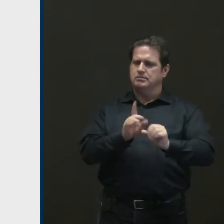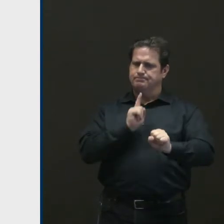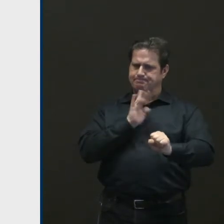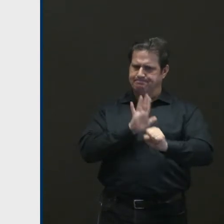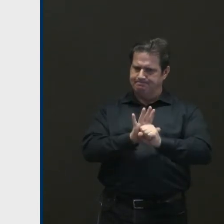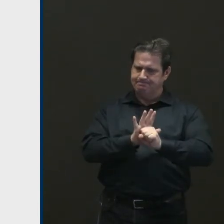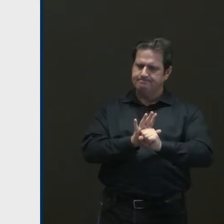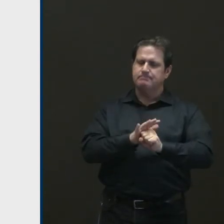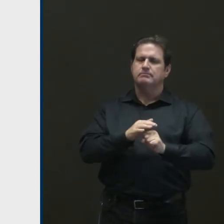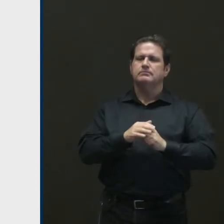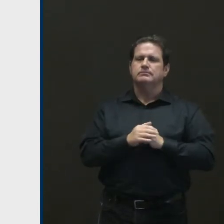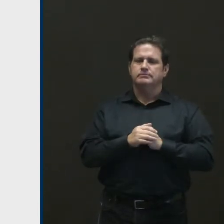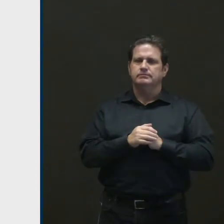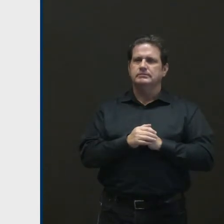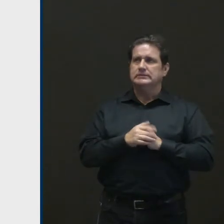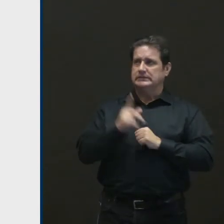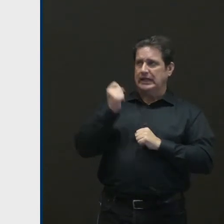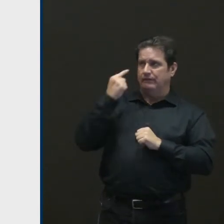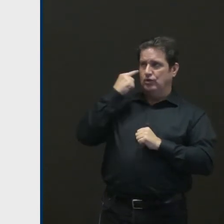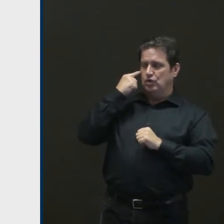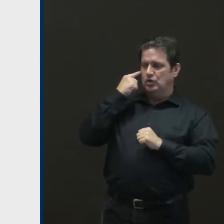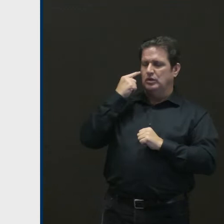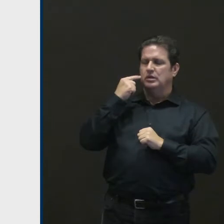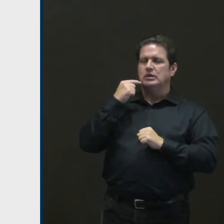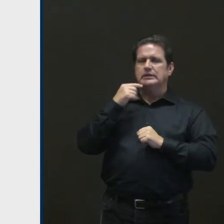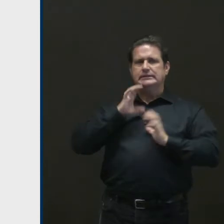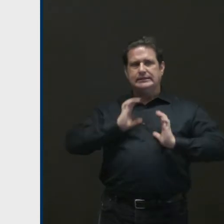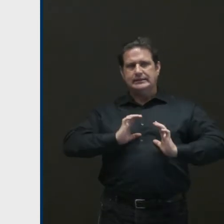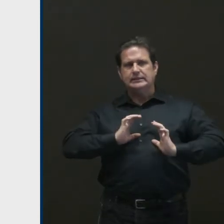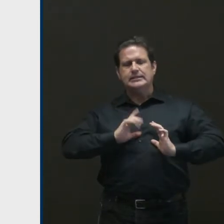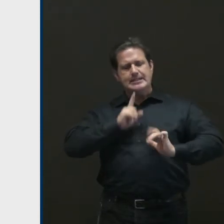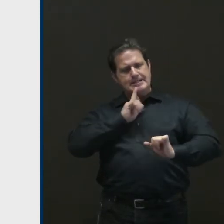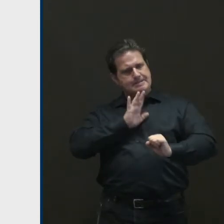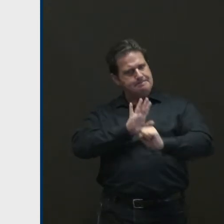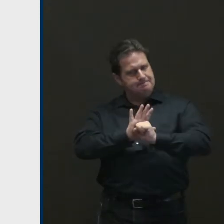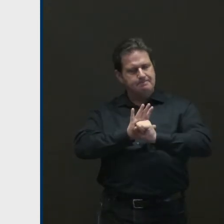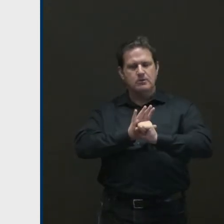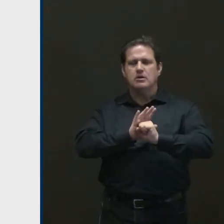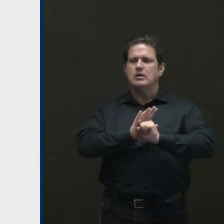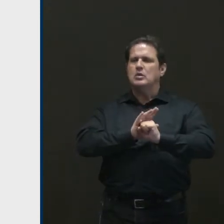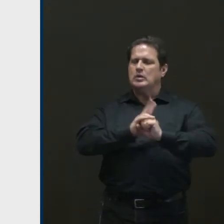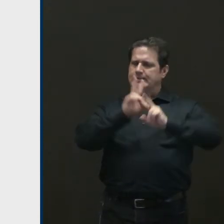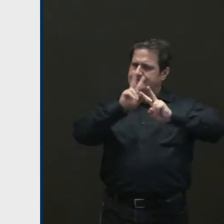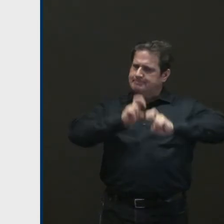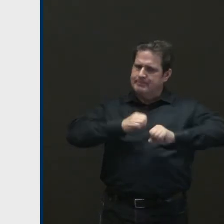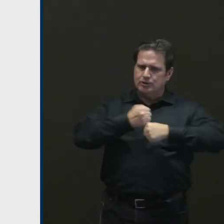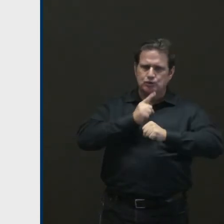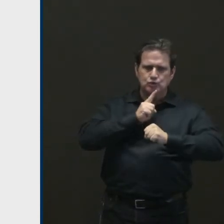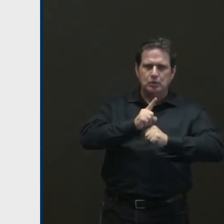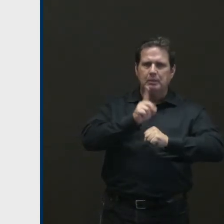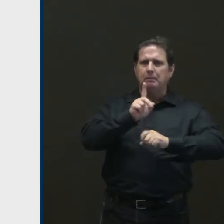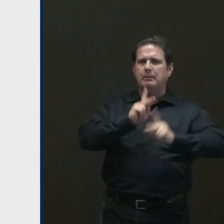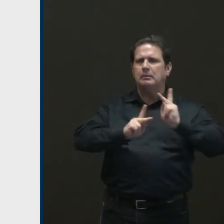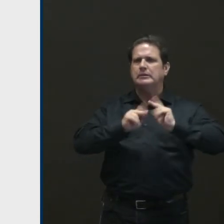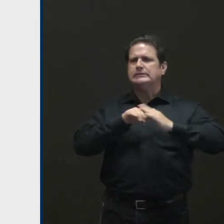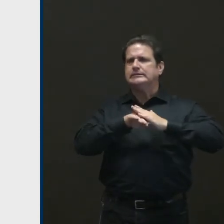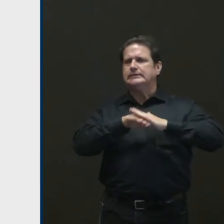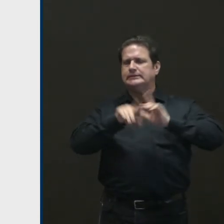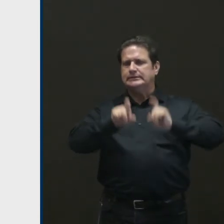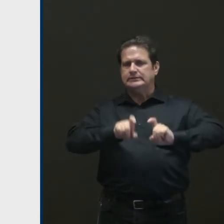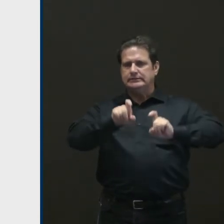to, the governor and our citizens across the state. We are going to analyze this, make sure we're getting people tested that need to get